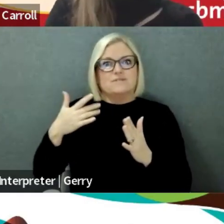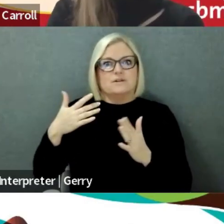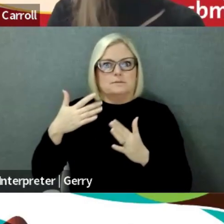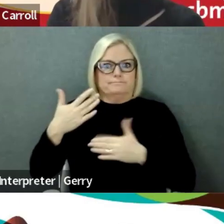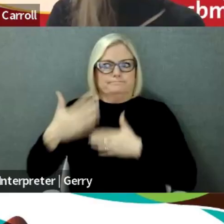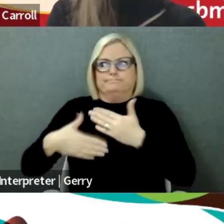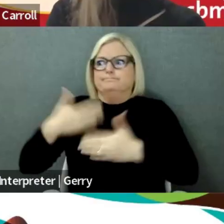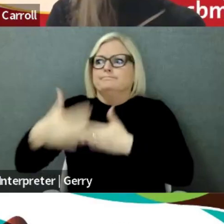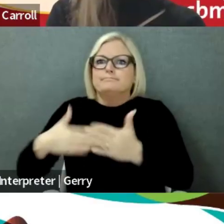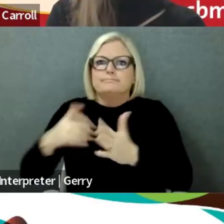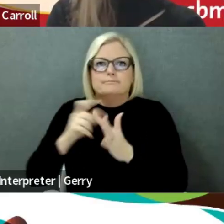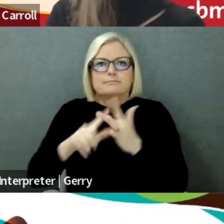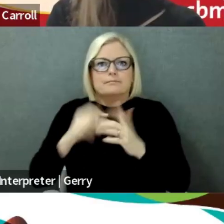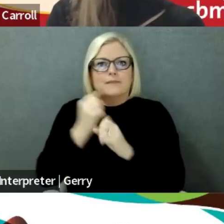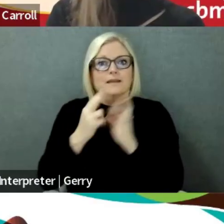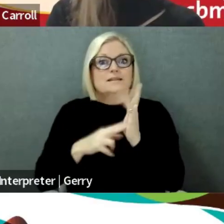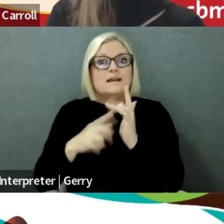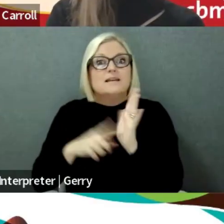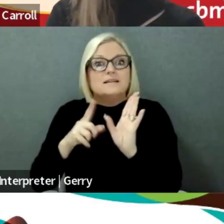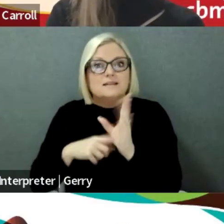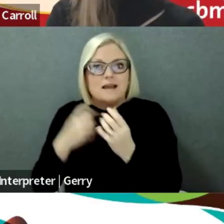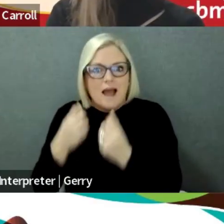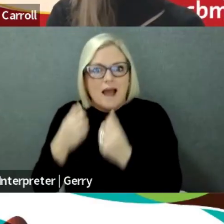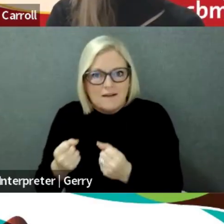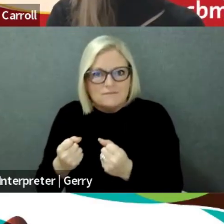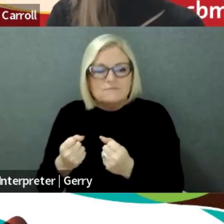full inclusion in the community.